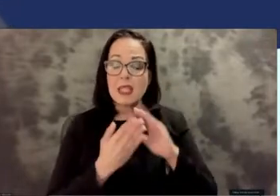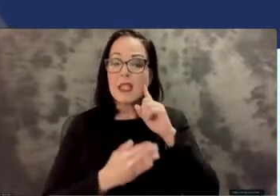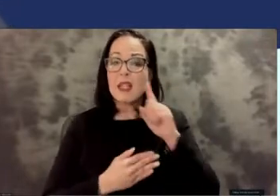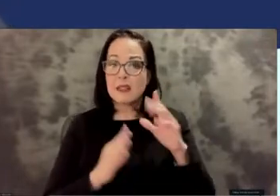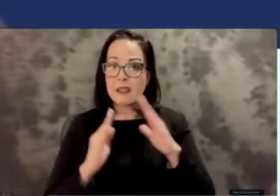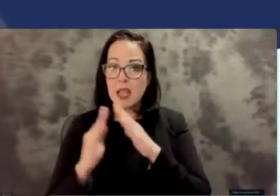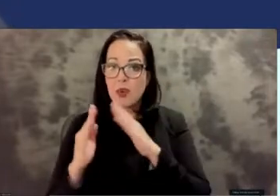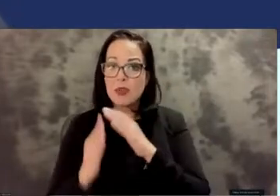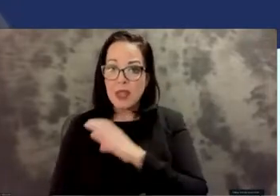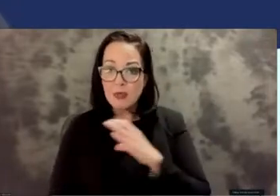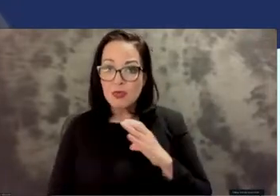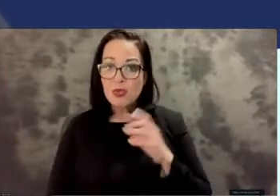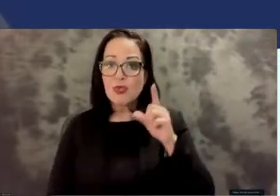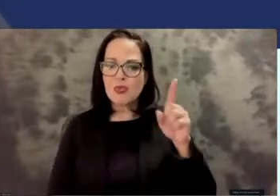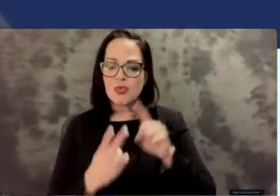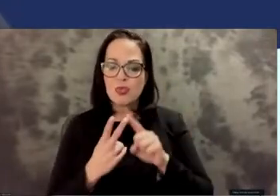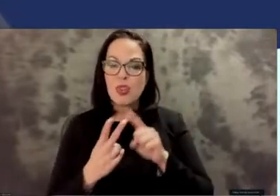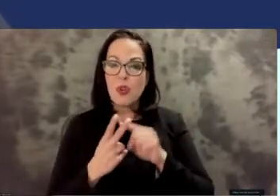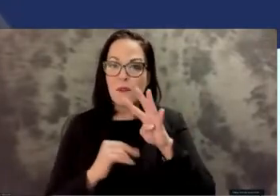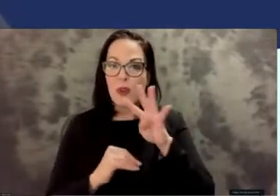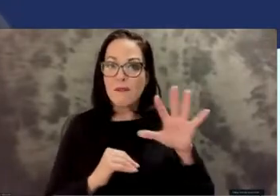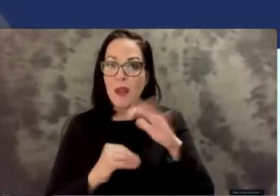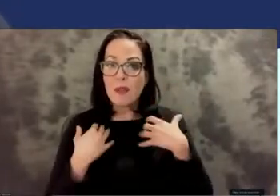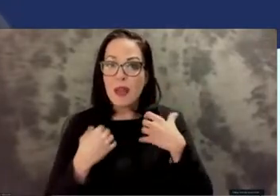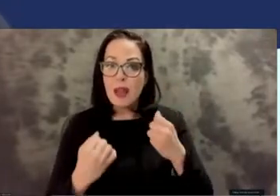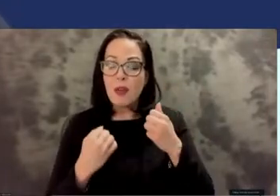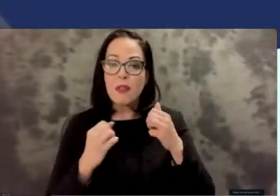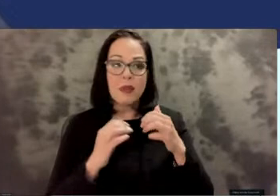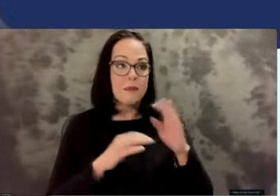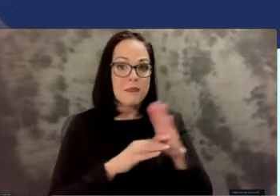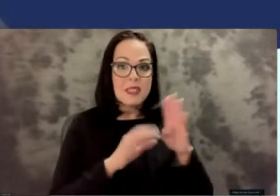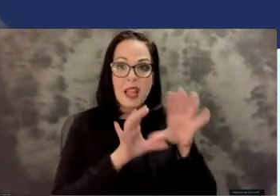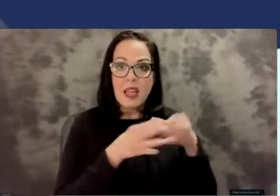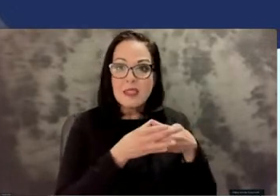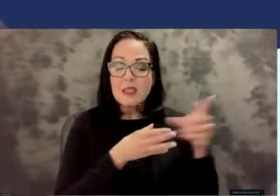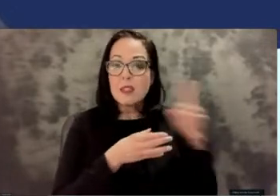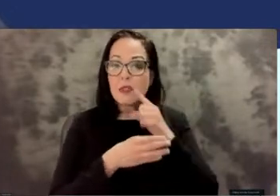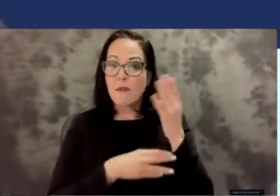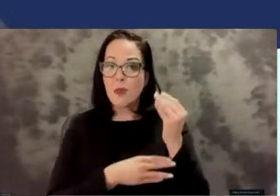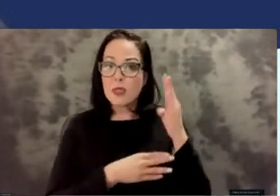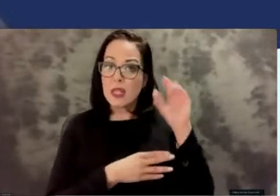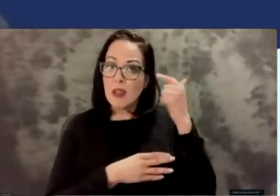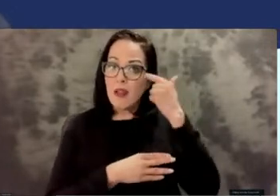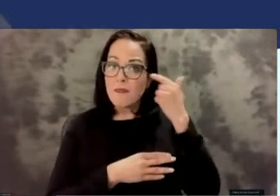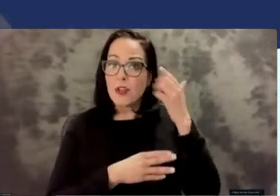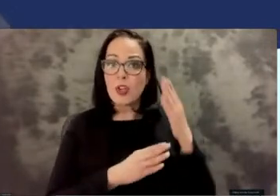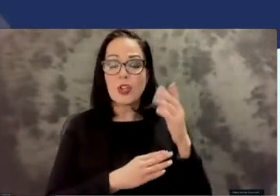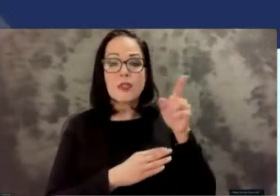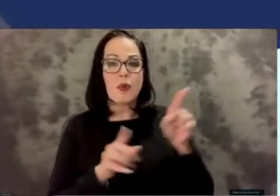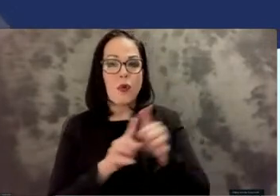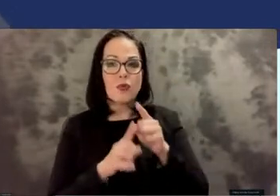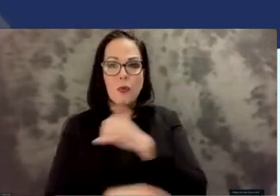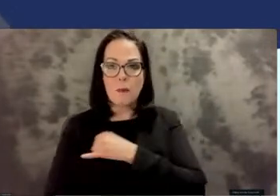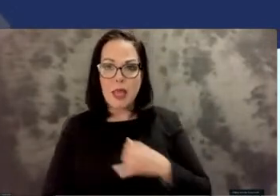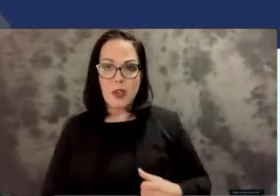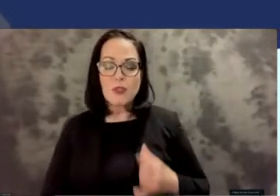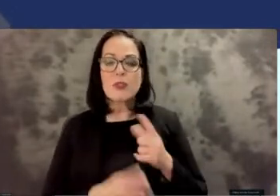county boards, 45 health entities, 14 governors and mayors, and 3 state